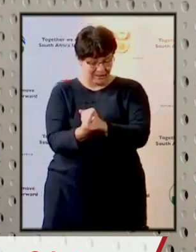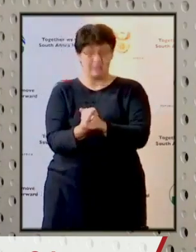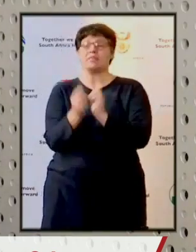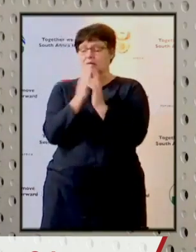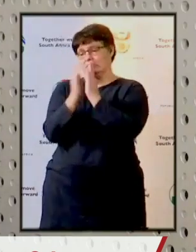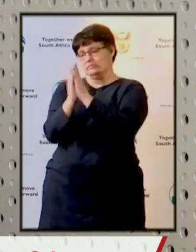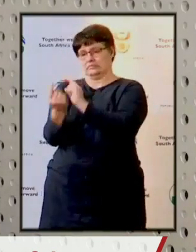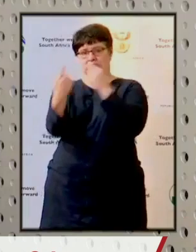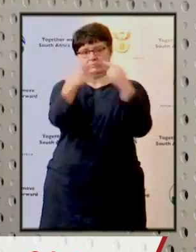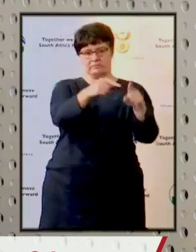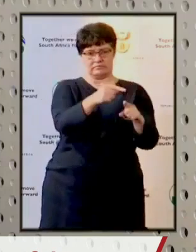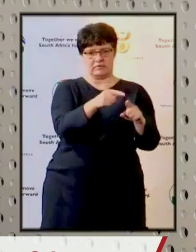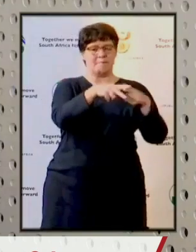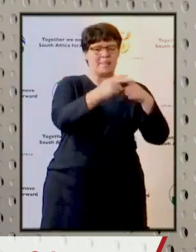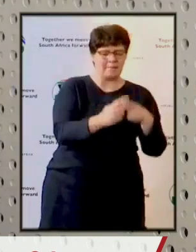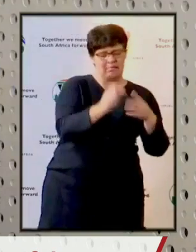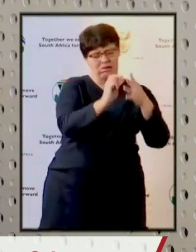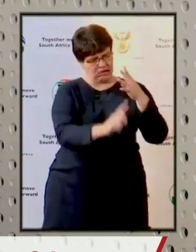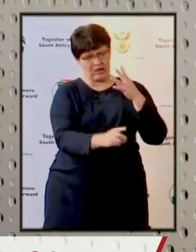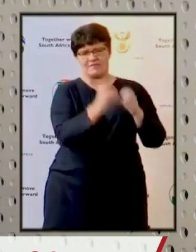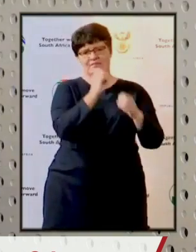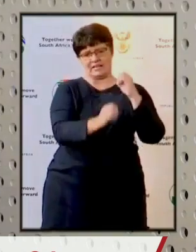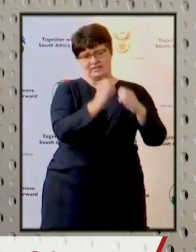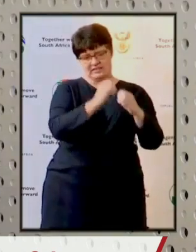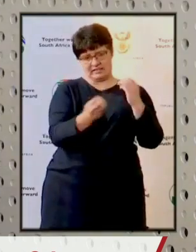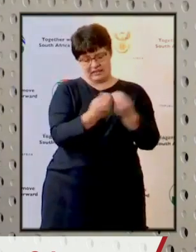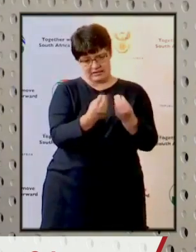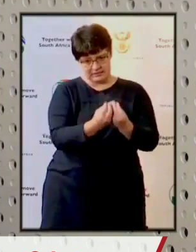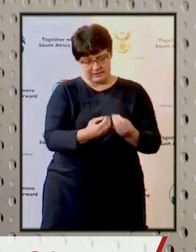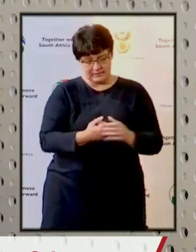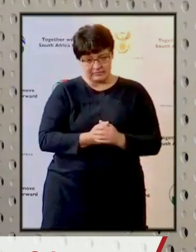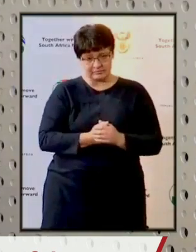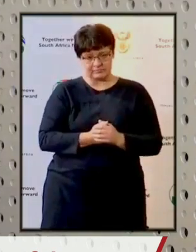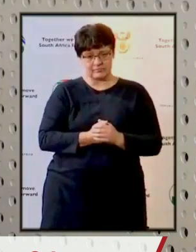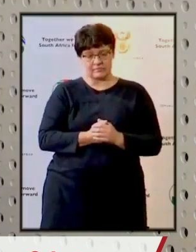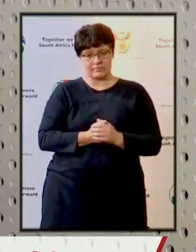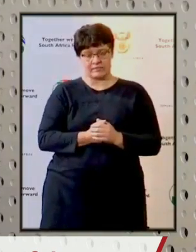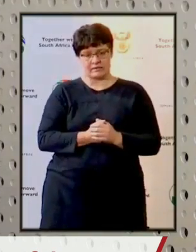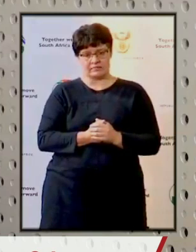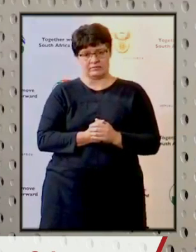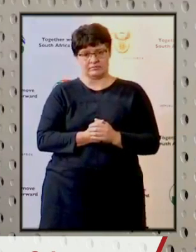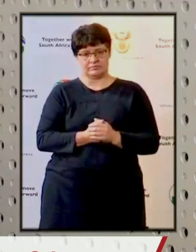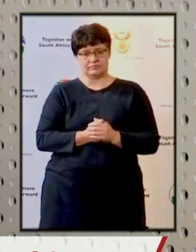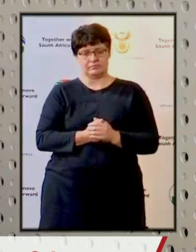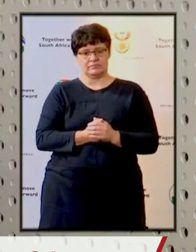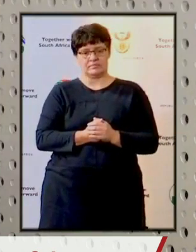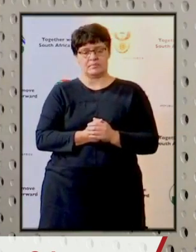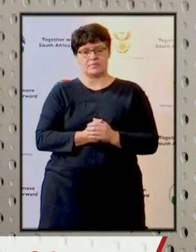to come and do plumbing work in our home or fix a window that that broke.